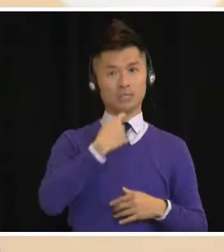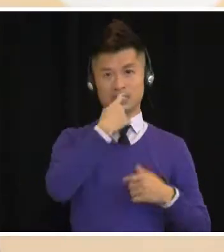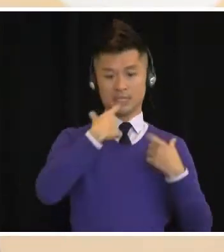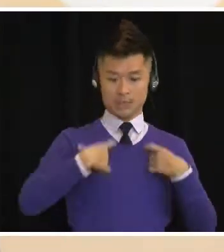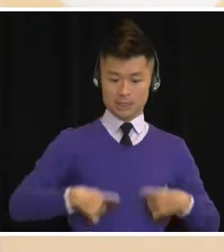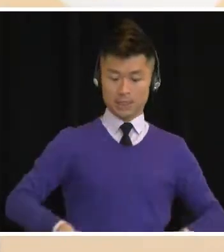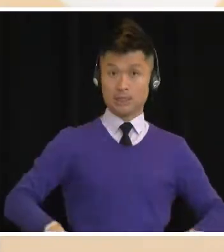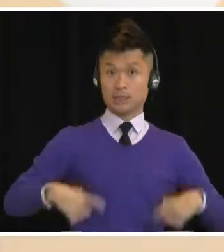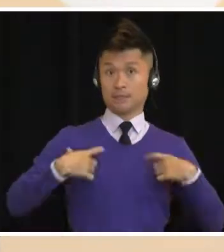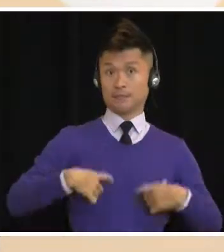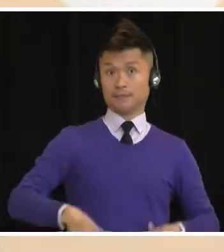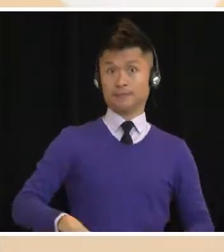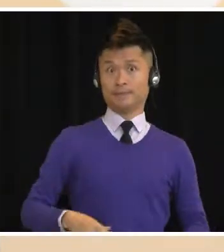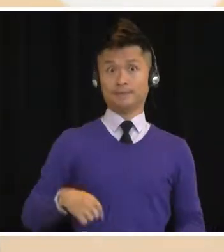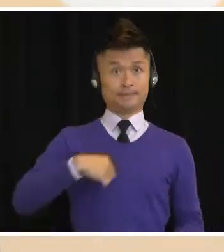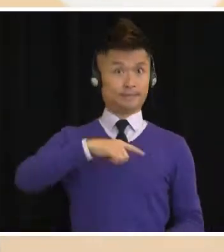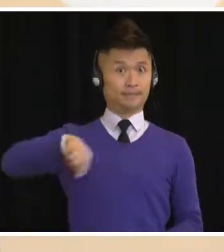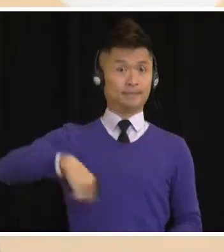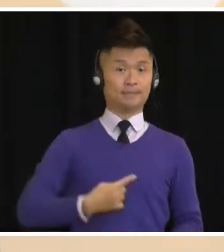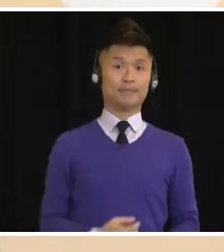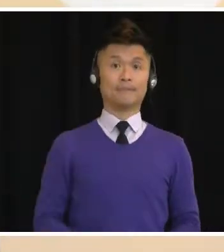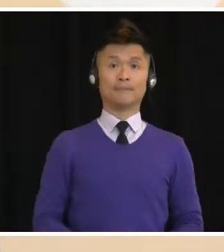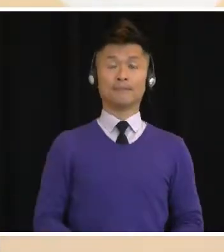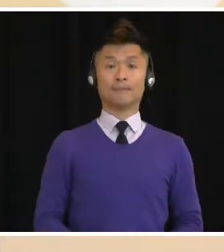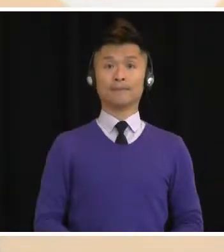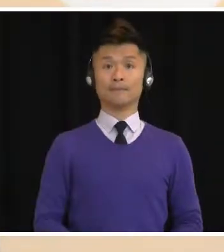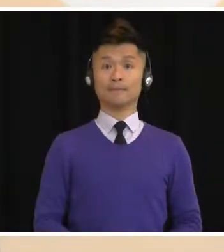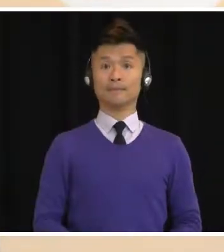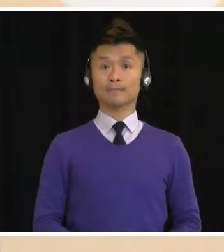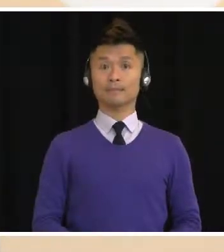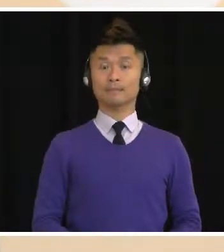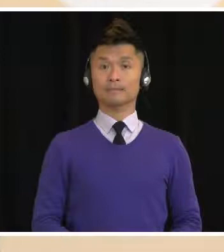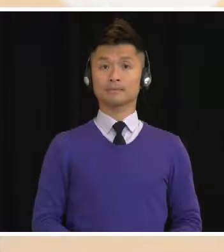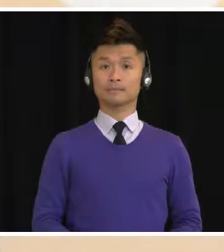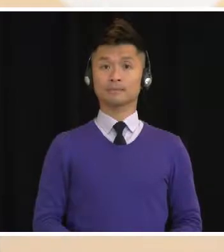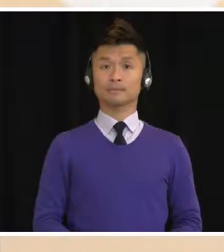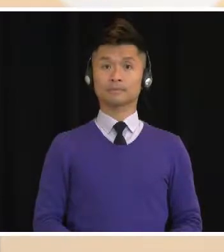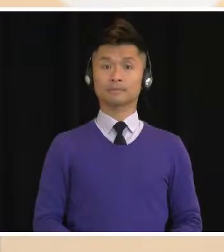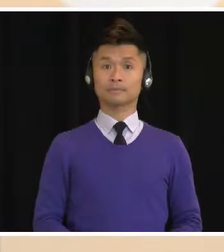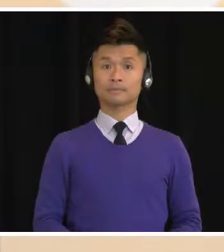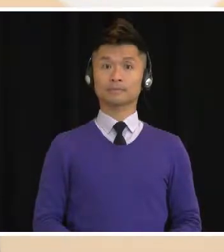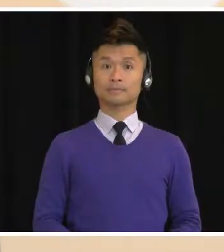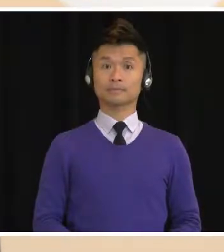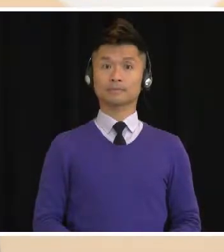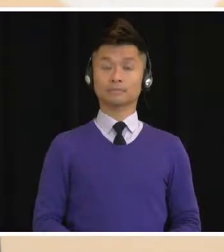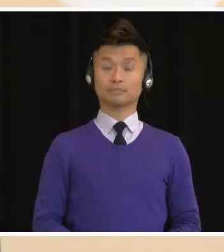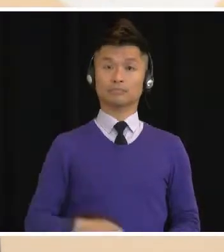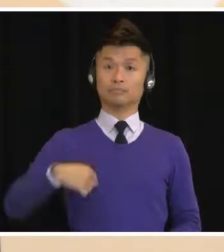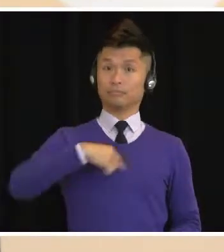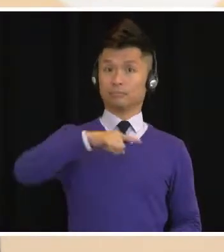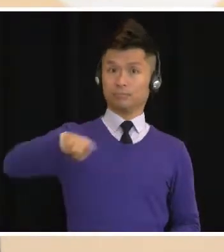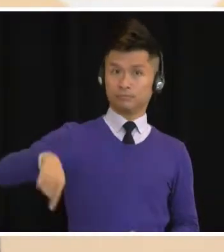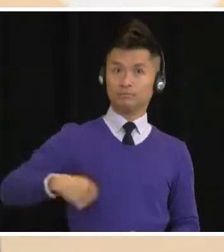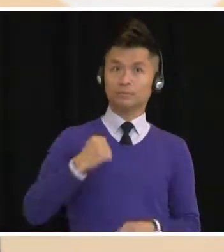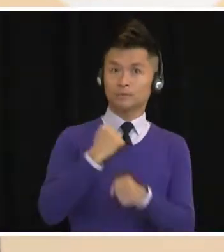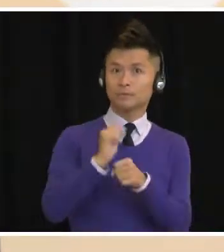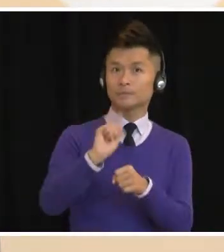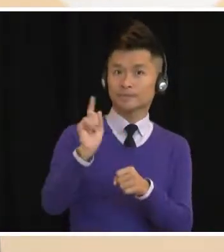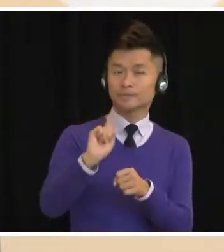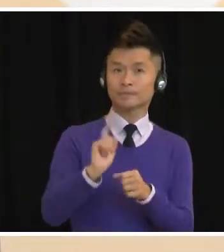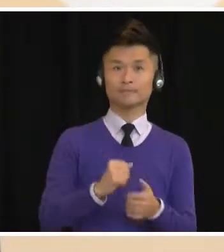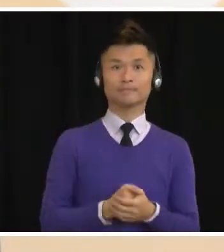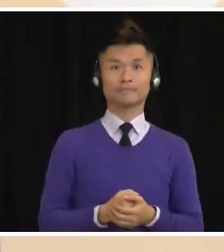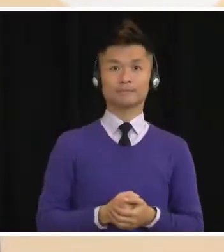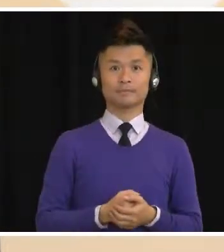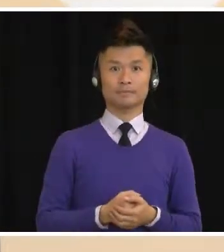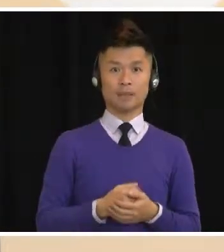we make our living from addressing conflicts. And the